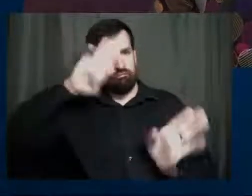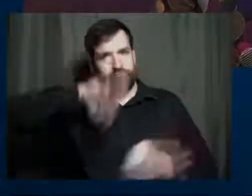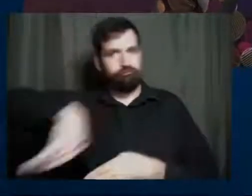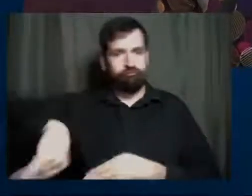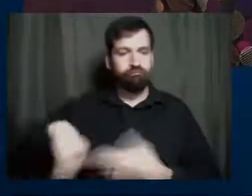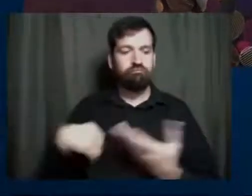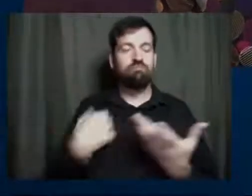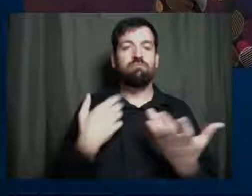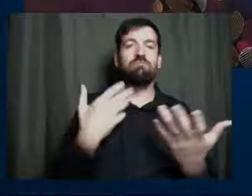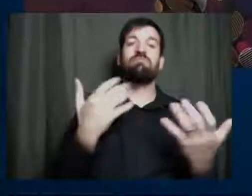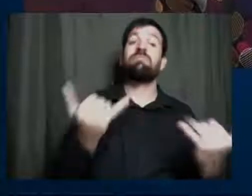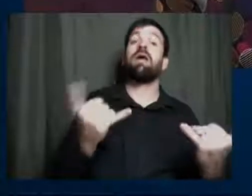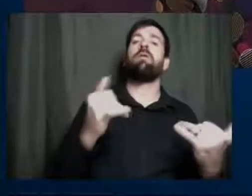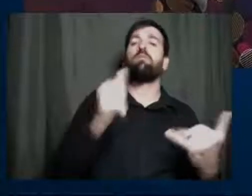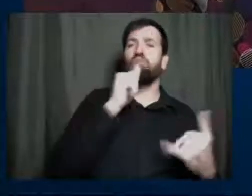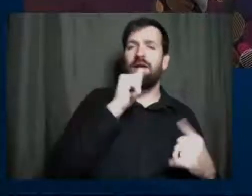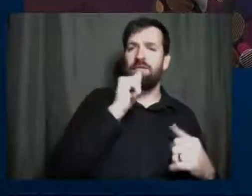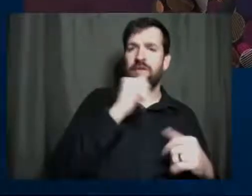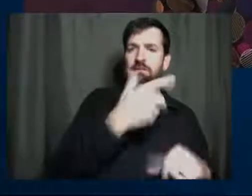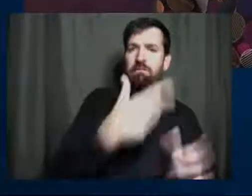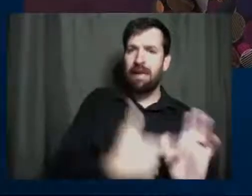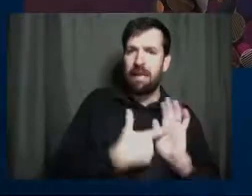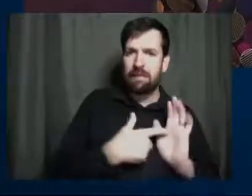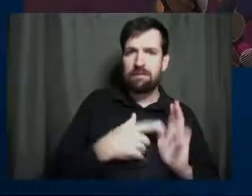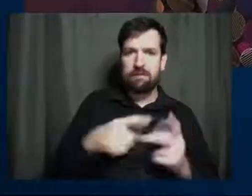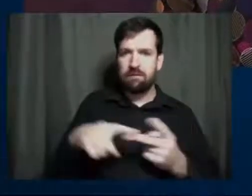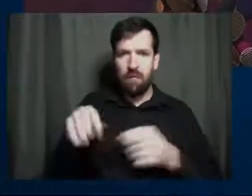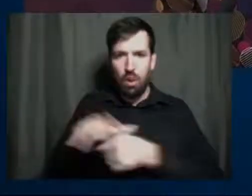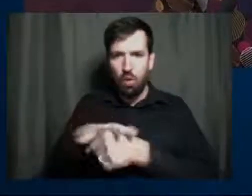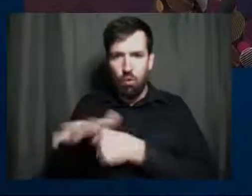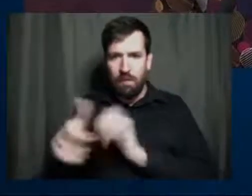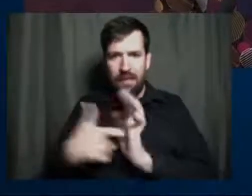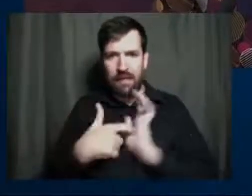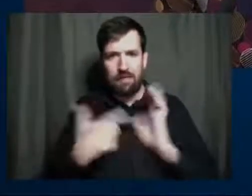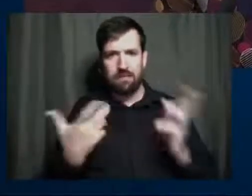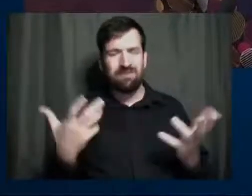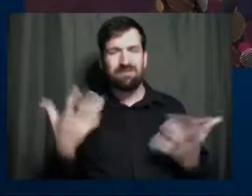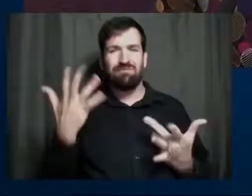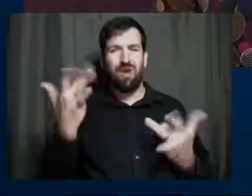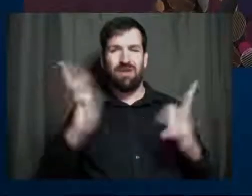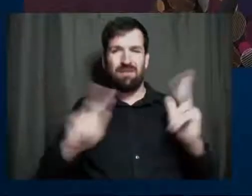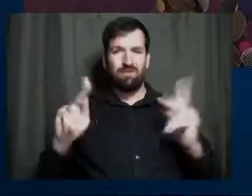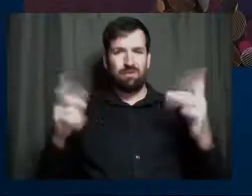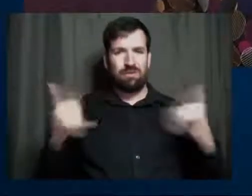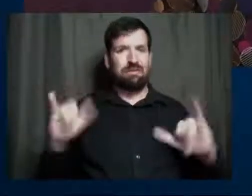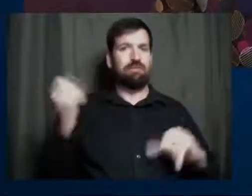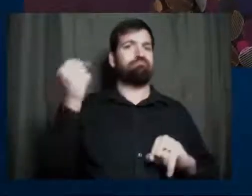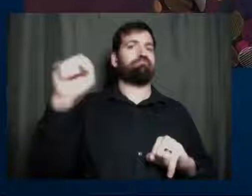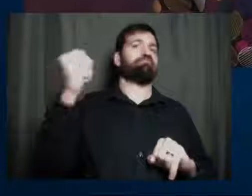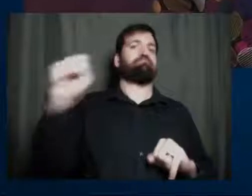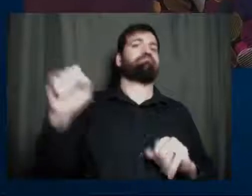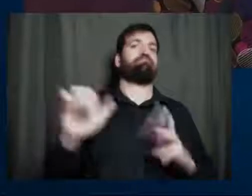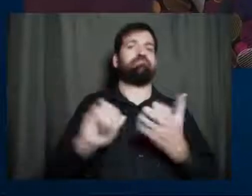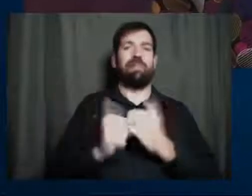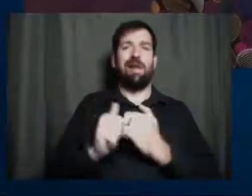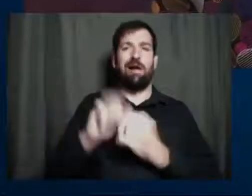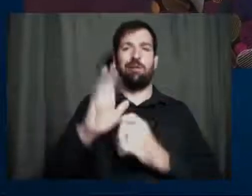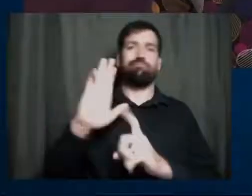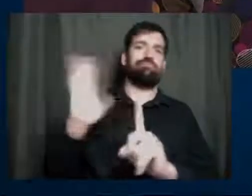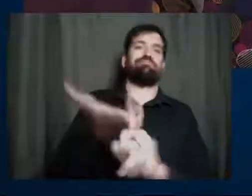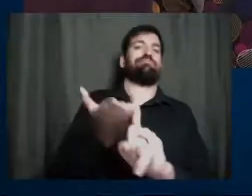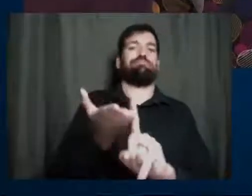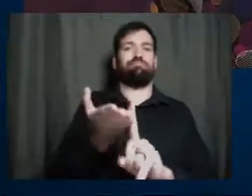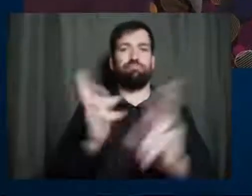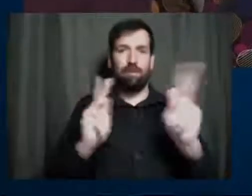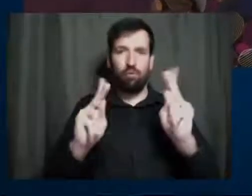place? There are a couple local mandates. Why do you think people are still hesitant in our area? And what's being done to kind of change hearts and minds? What are you